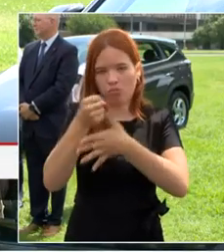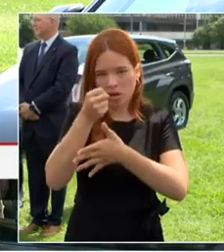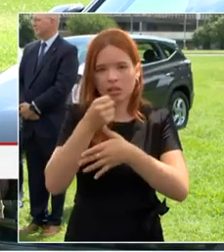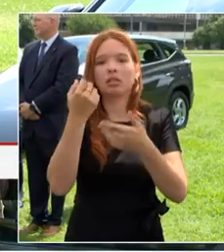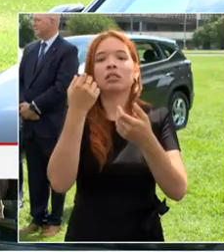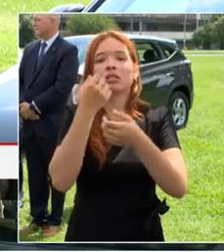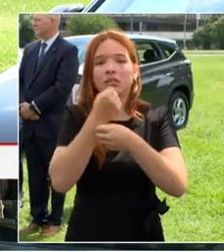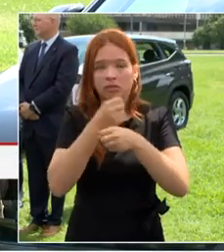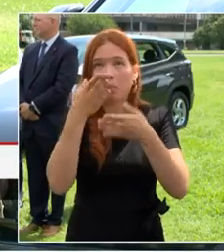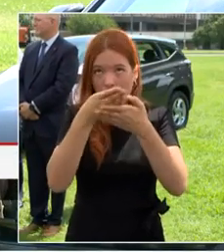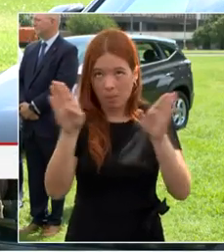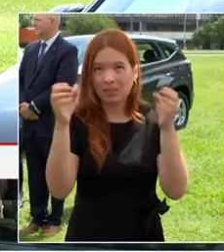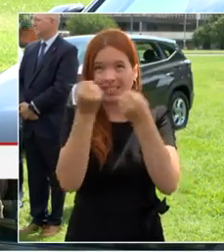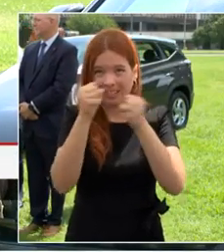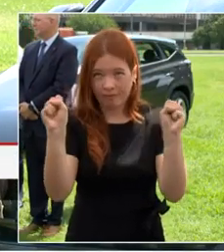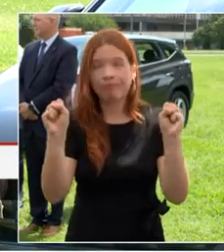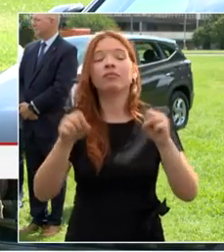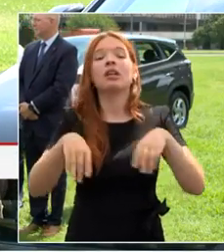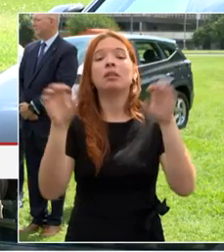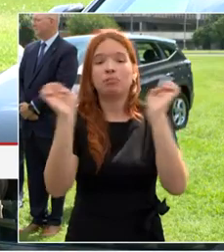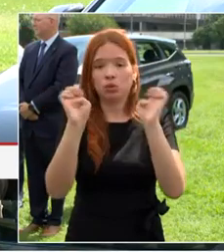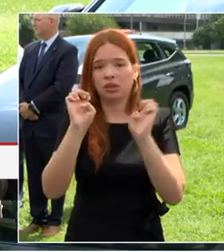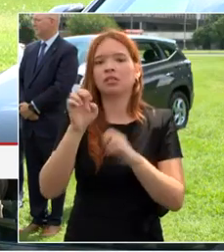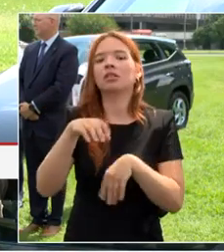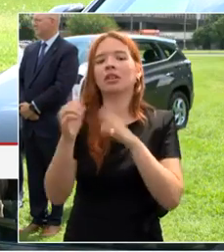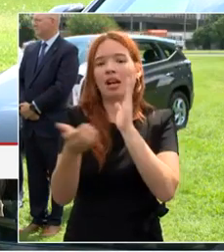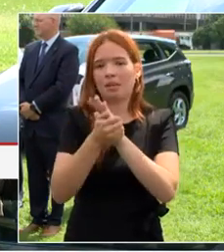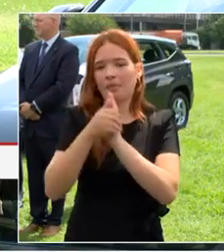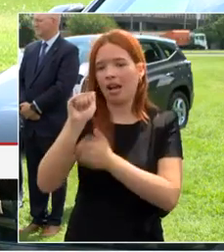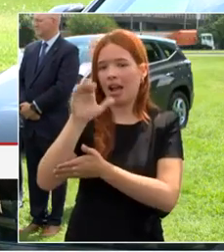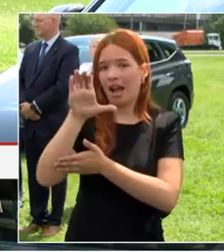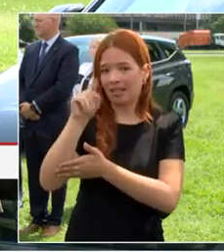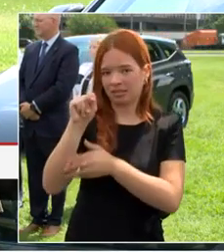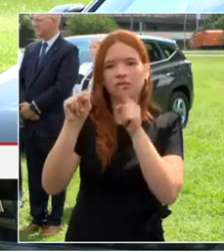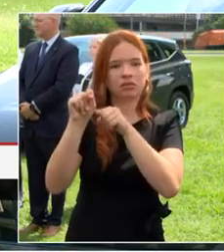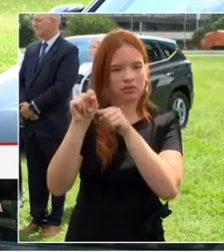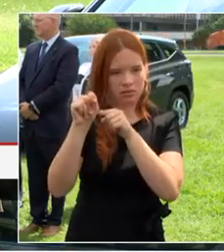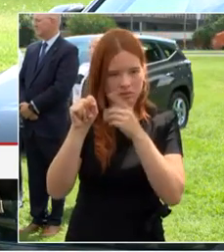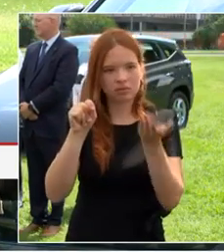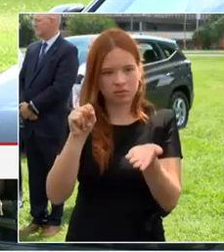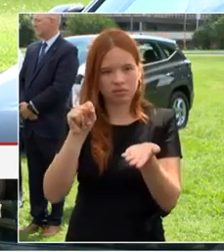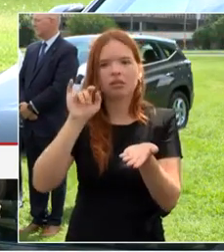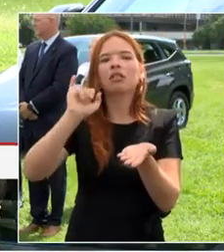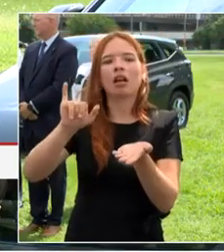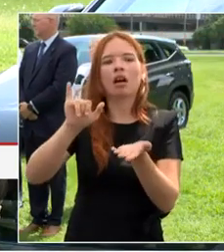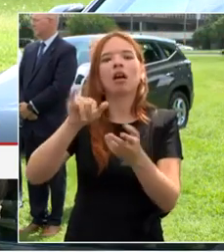members and her team at MPD. We are focused